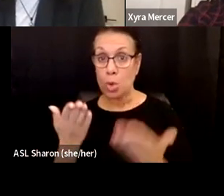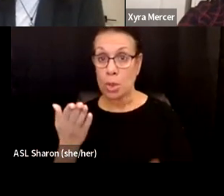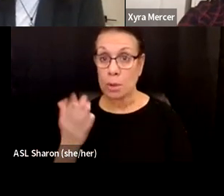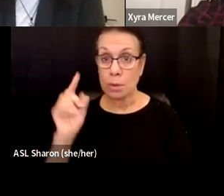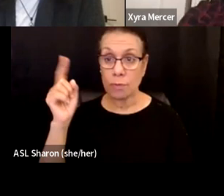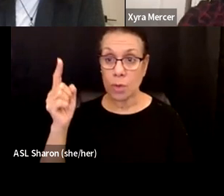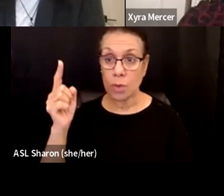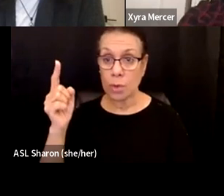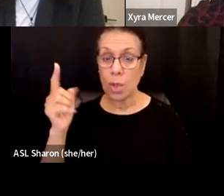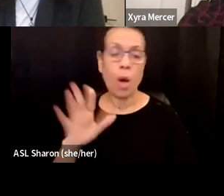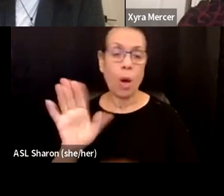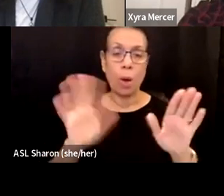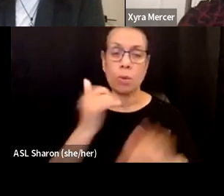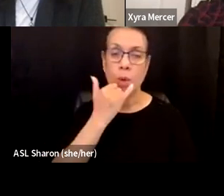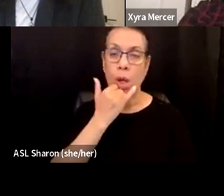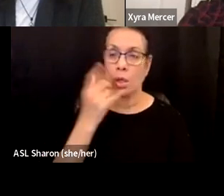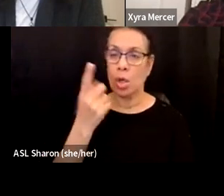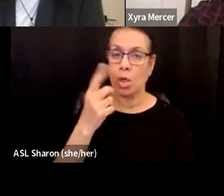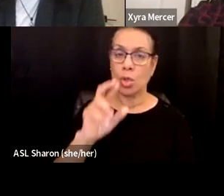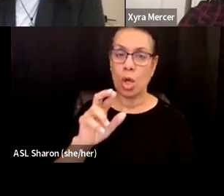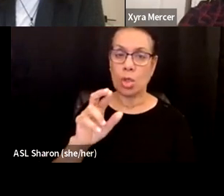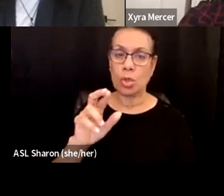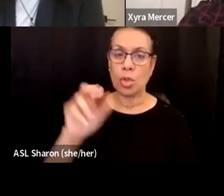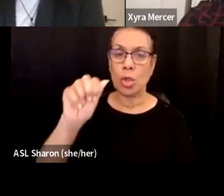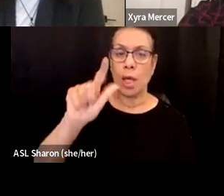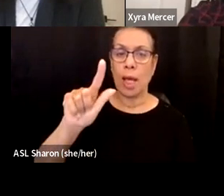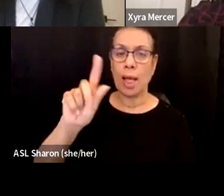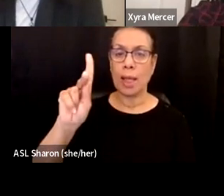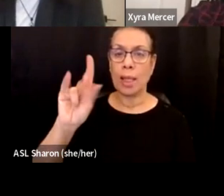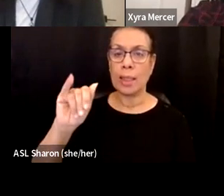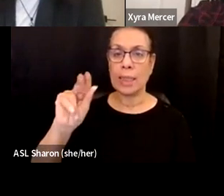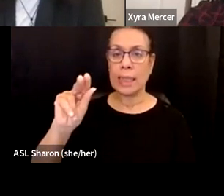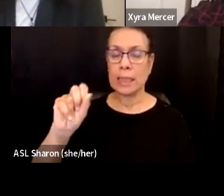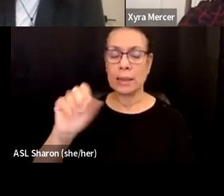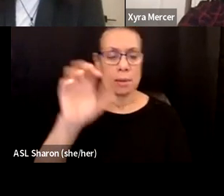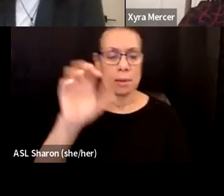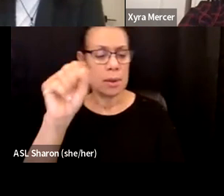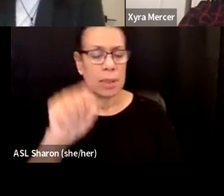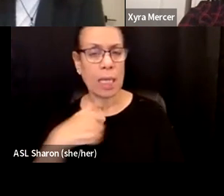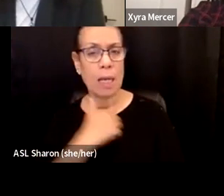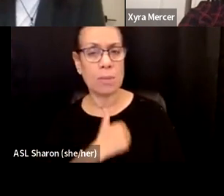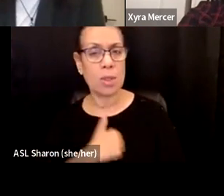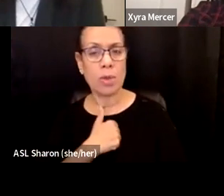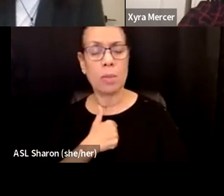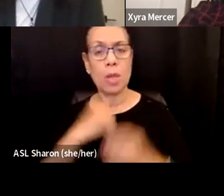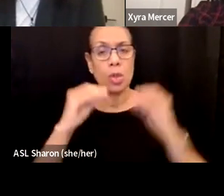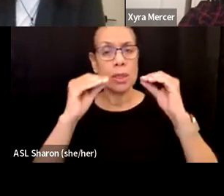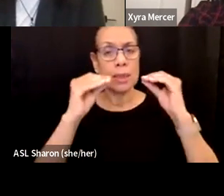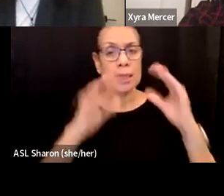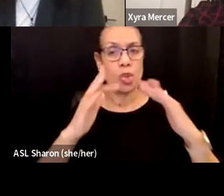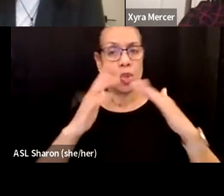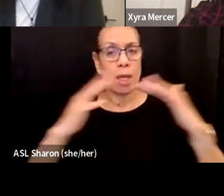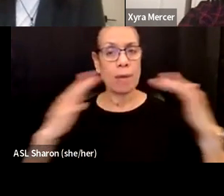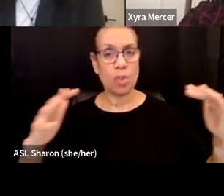excuse me dr elkins you have another question yeah sorry it was just a follow-up to the teacher diversification grant